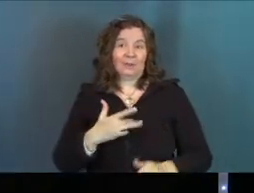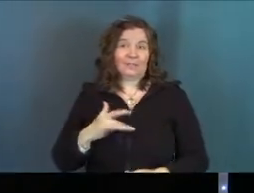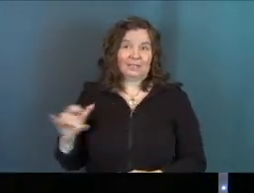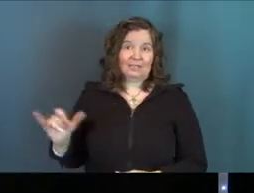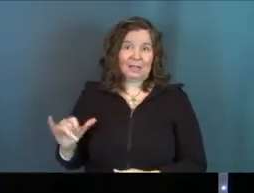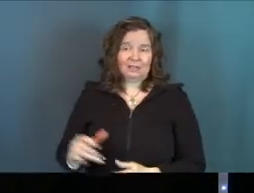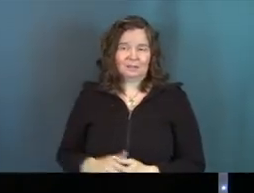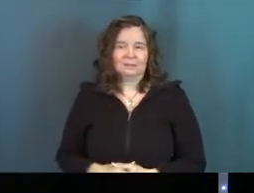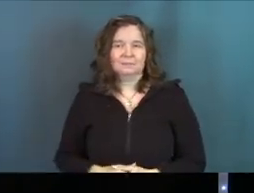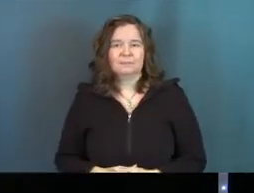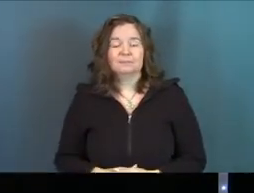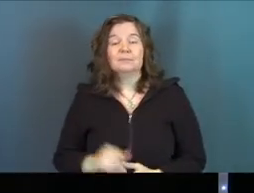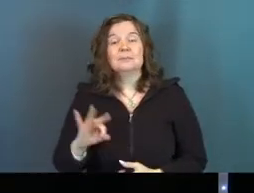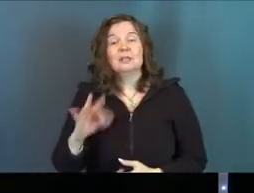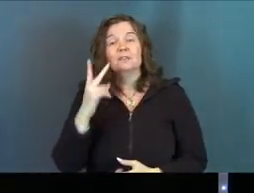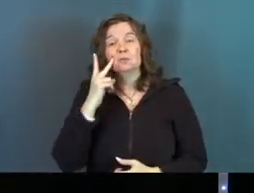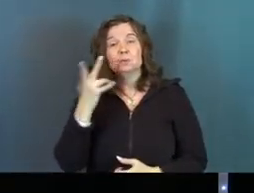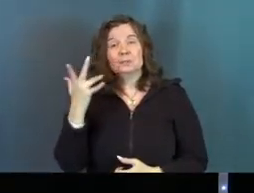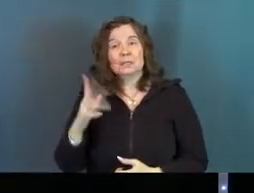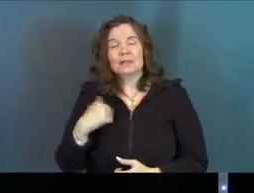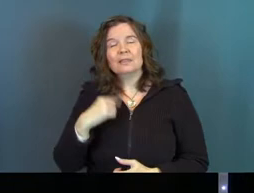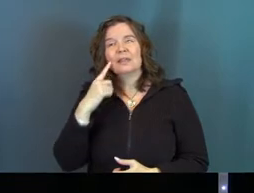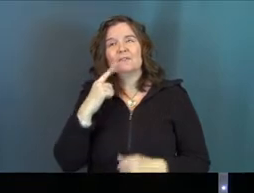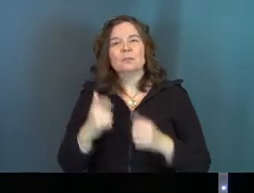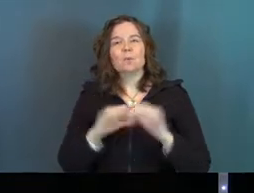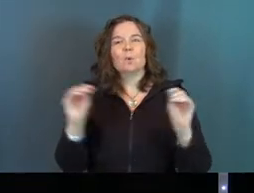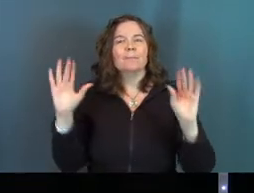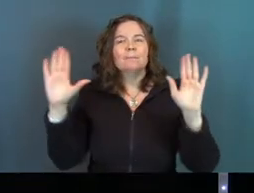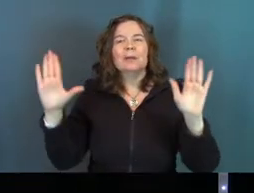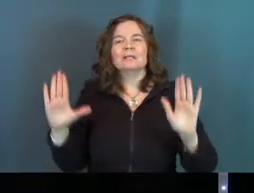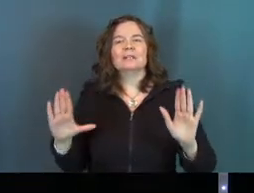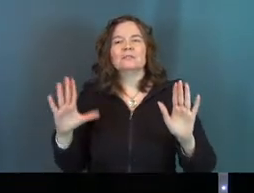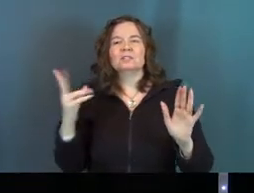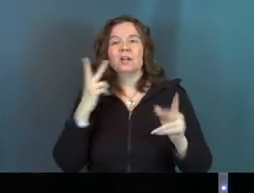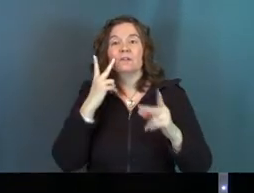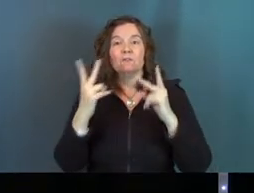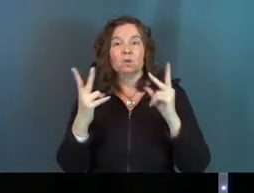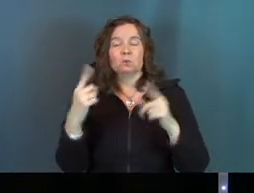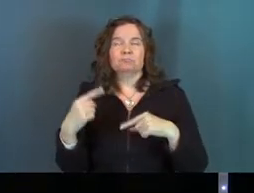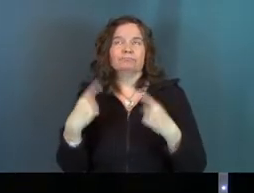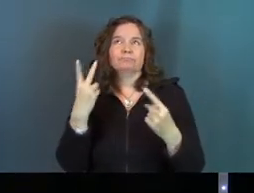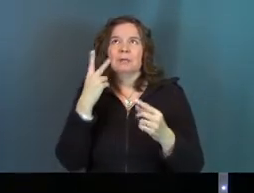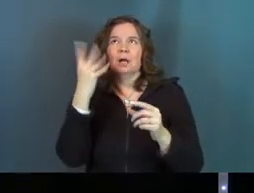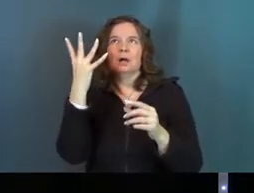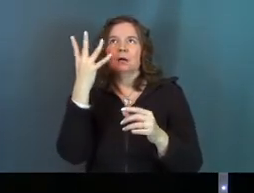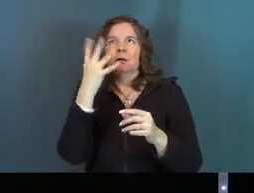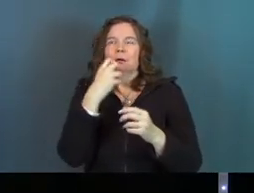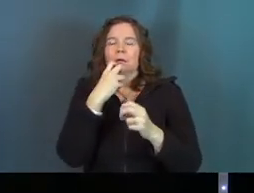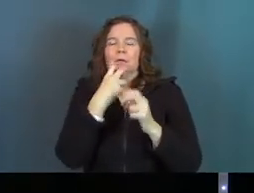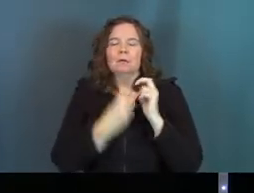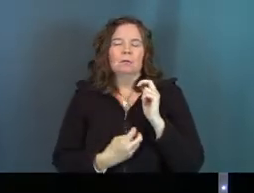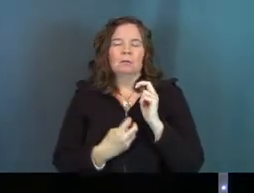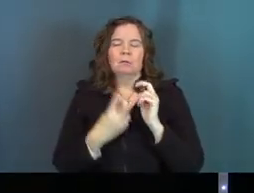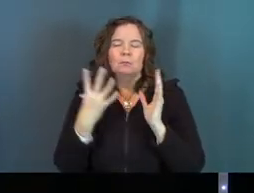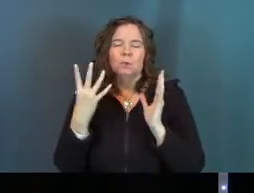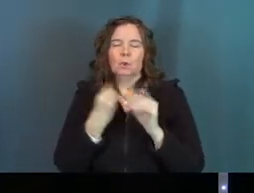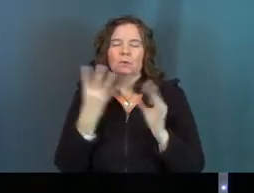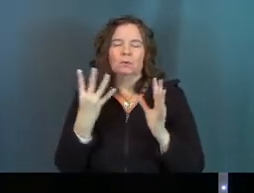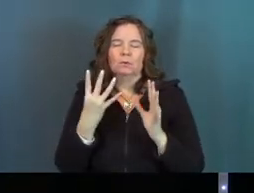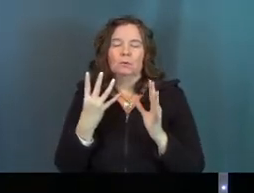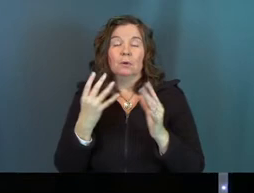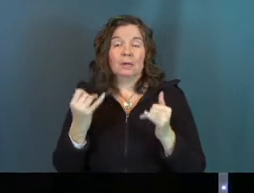like. If you've seen it, think of the most magnificent view you've ever seen. Just beautiful. Now imagine that,